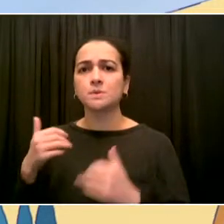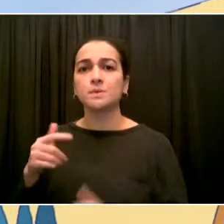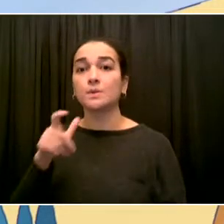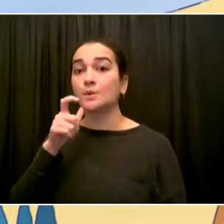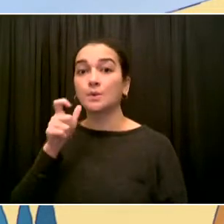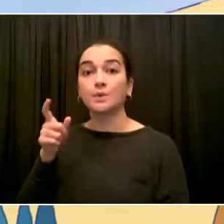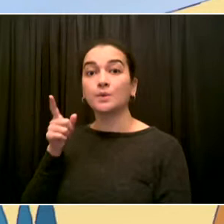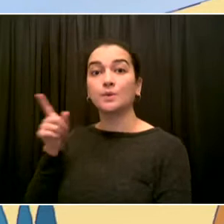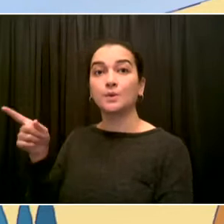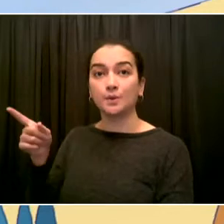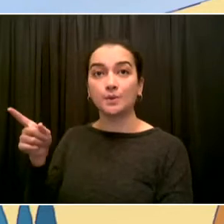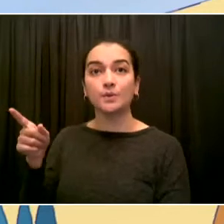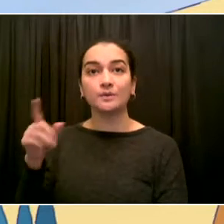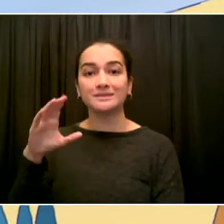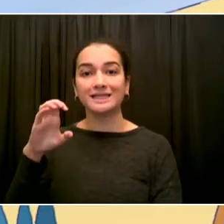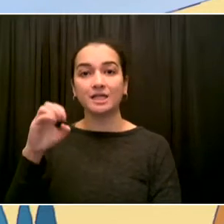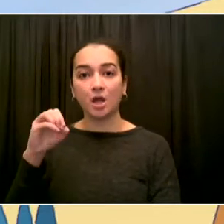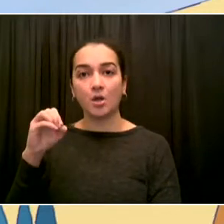Yehiel Kalish.